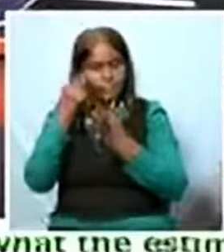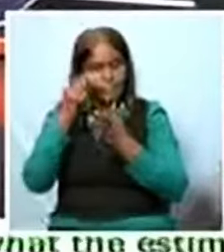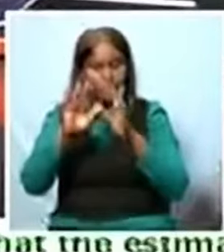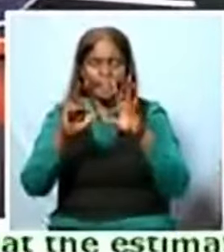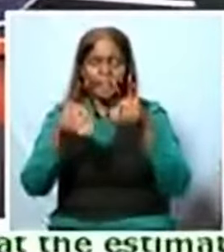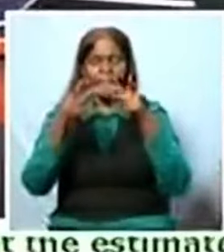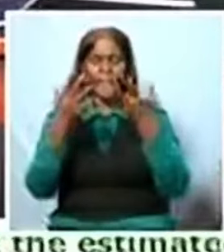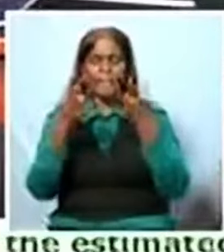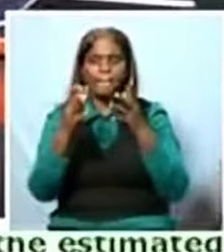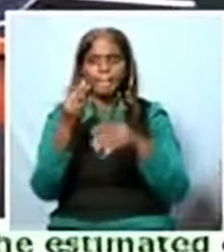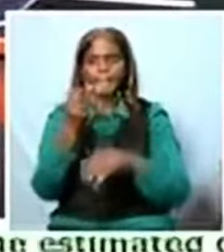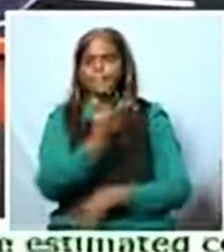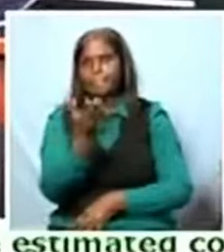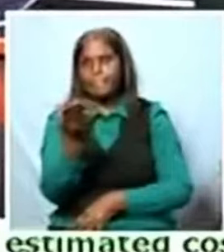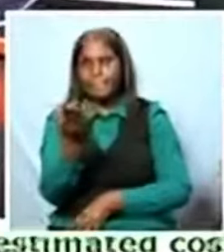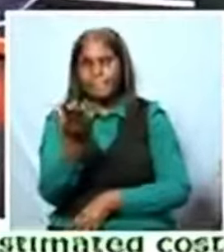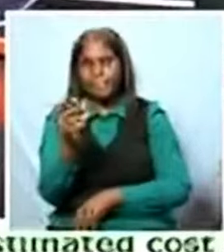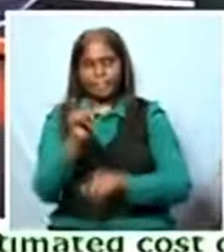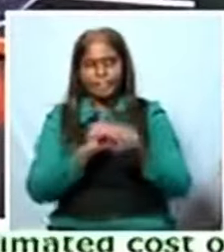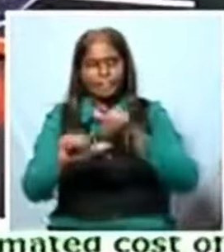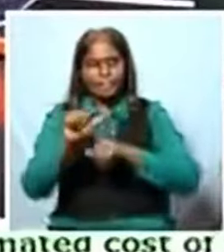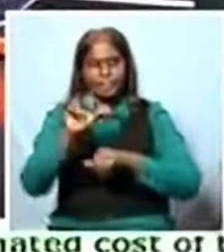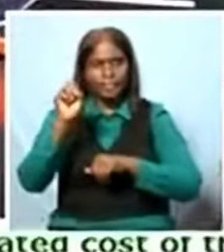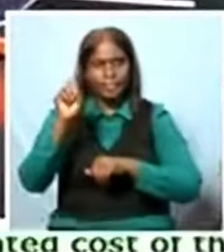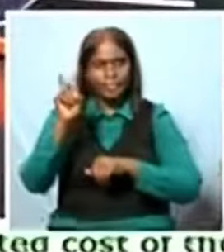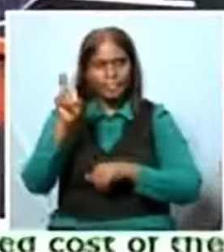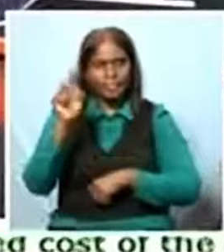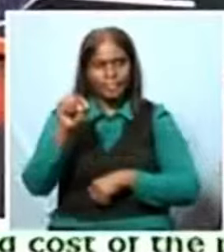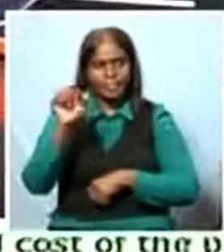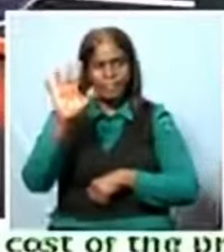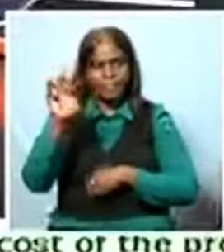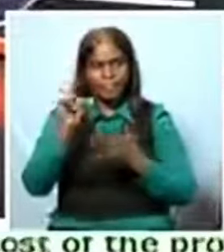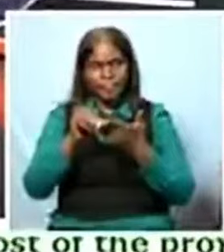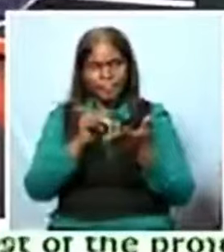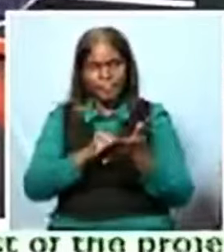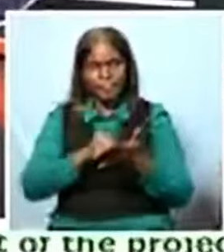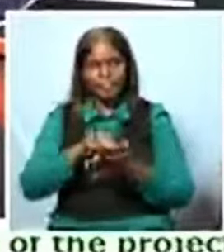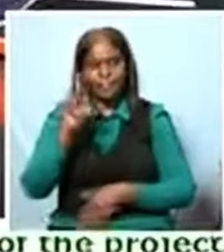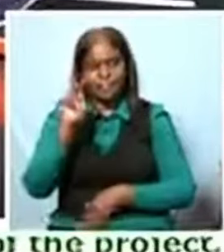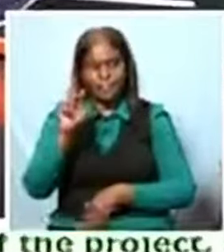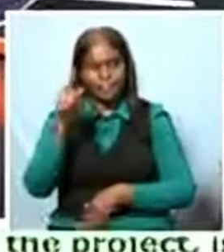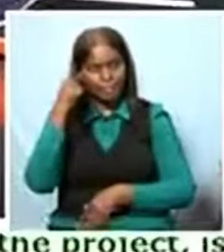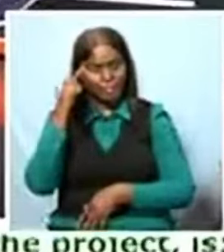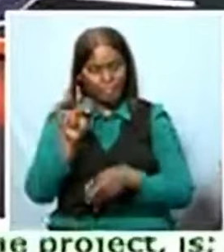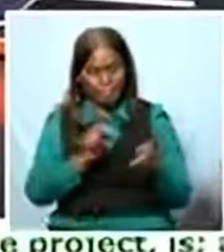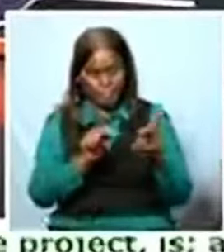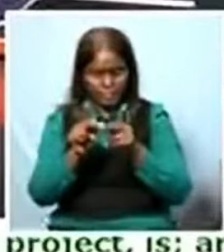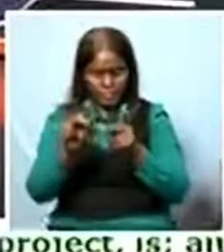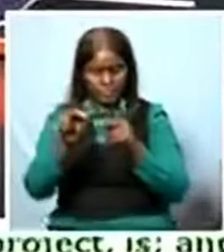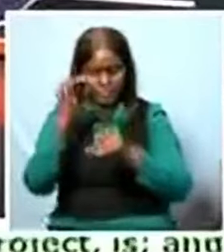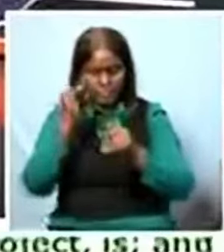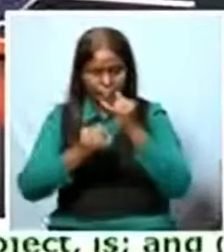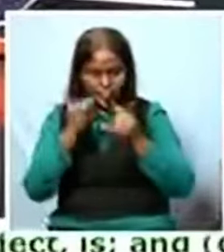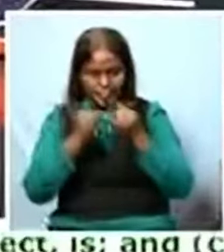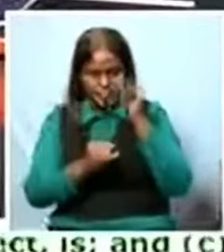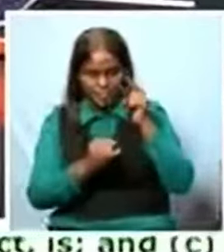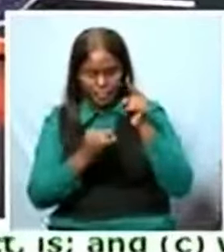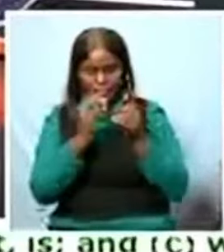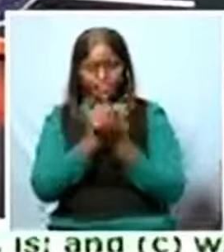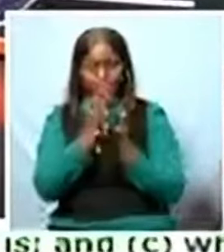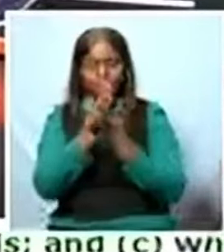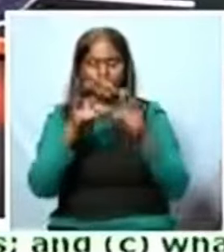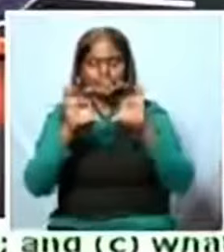release of about 12.5 million kwacha for Kasenengwa to complete the office